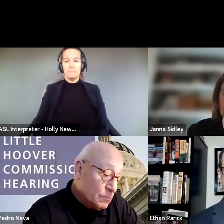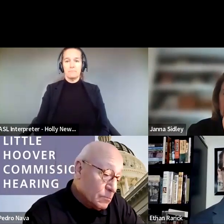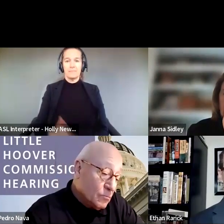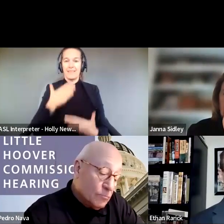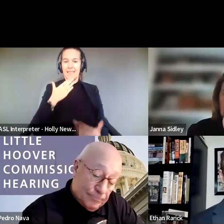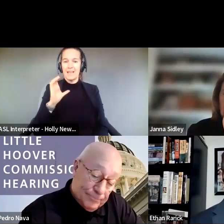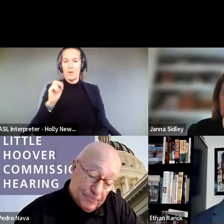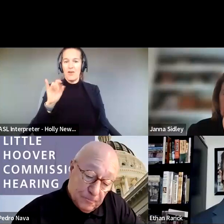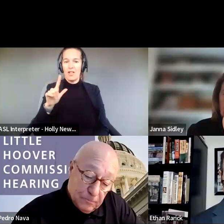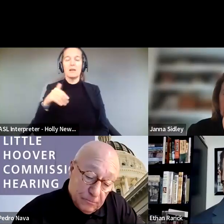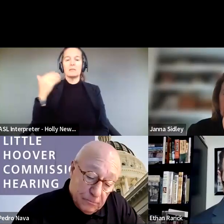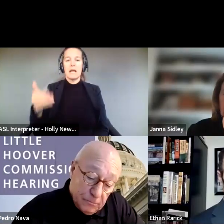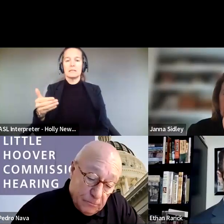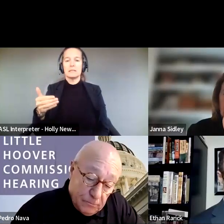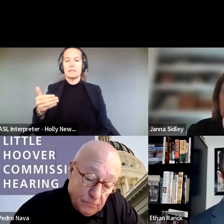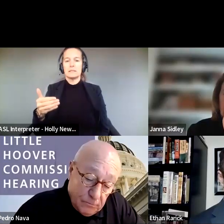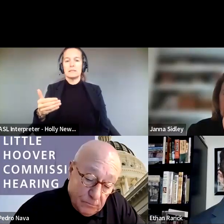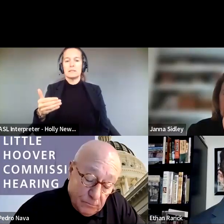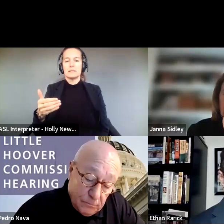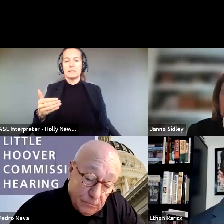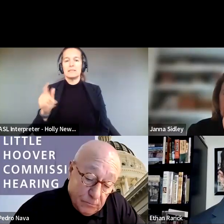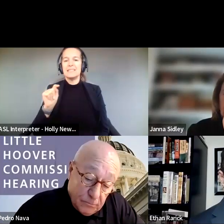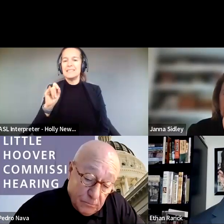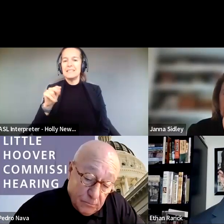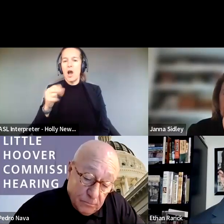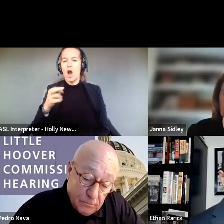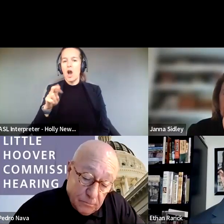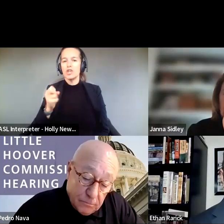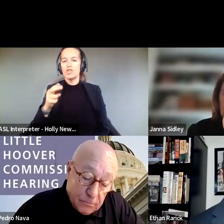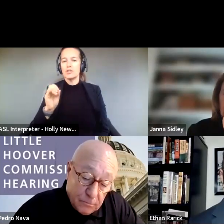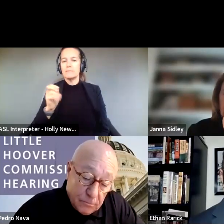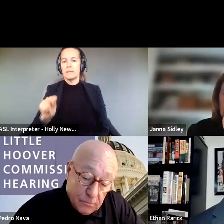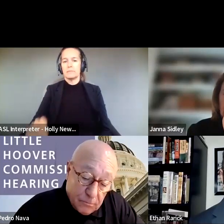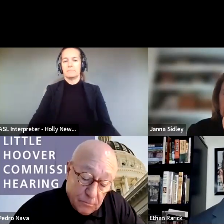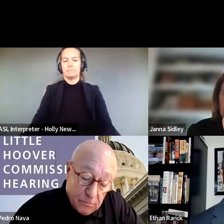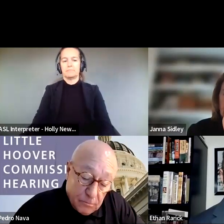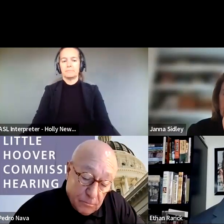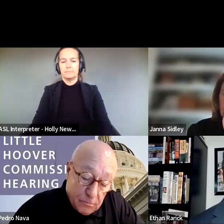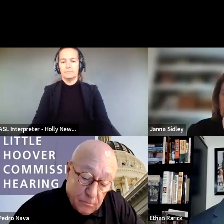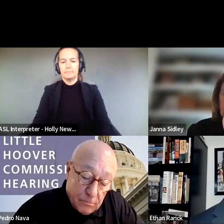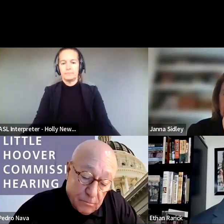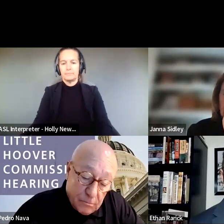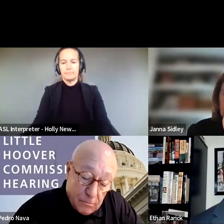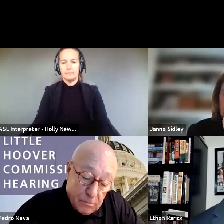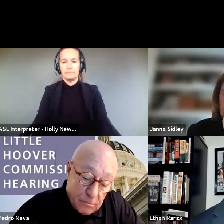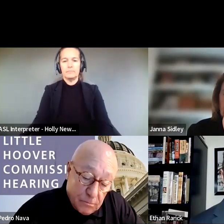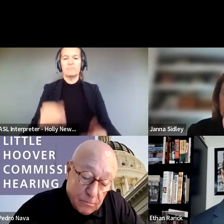Thank you, Carol. Next, we're moving on to Tina Harshman. Tina, you should now have the ability to unmute